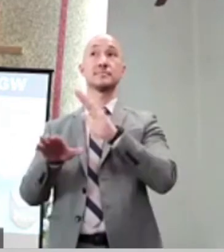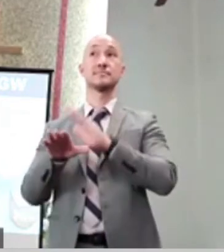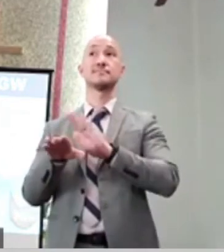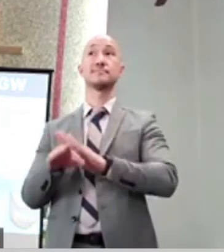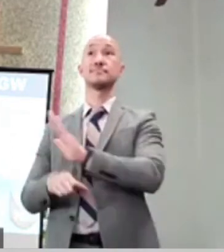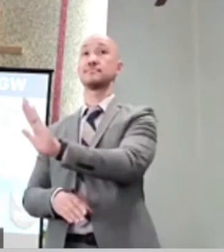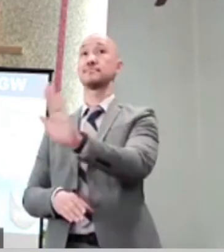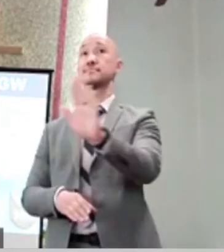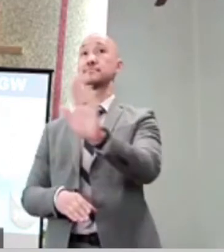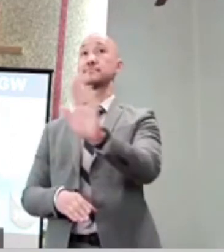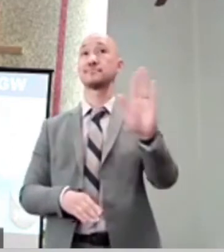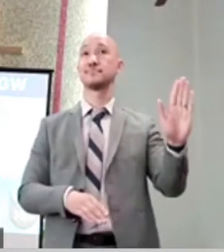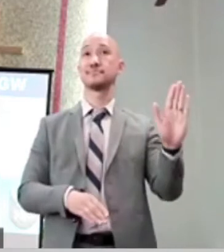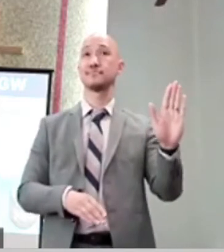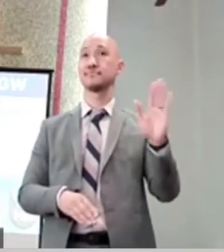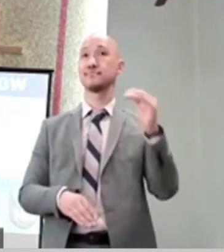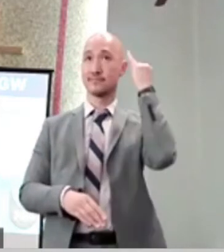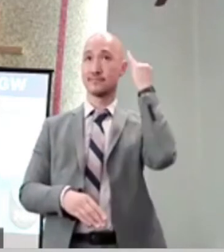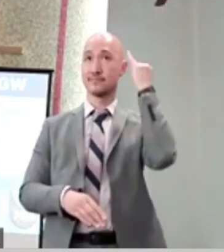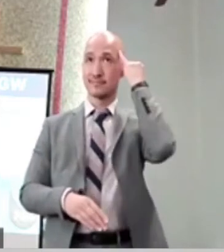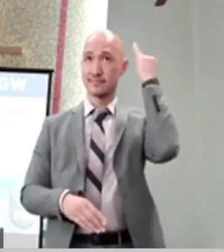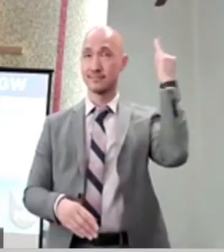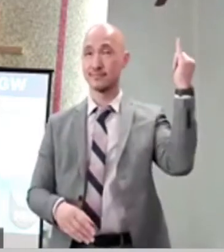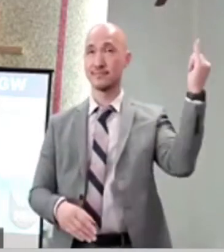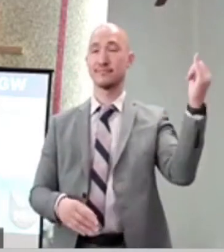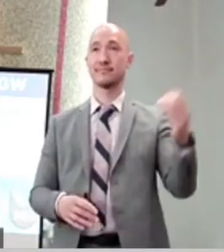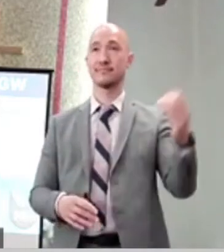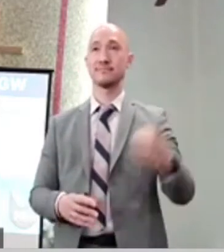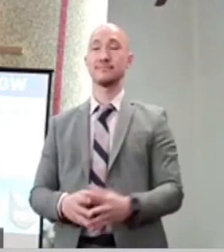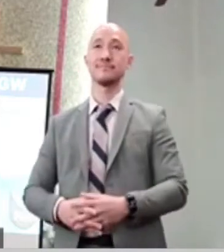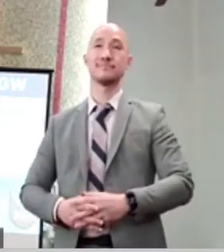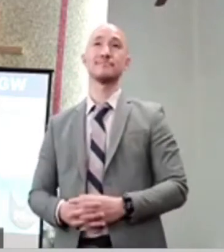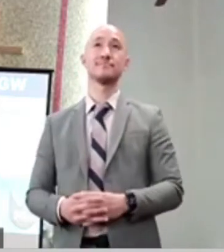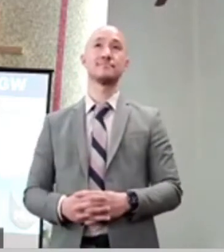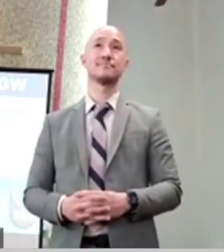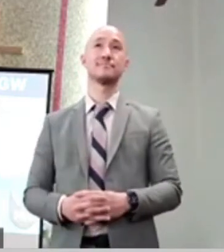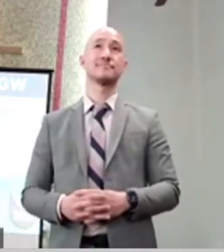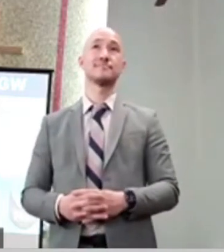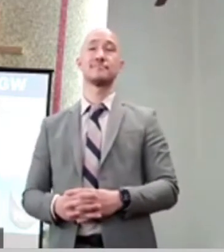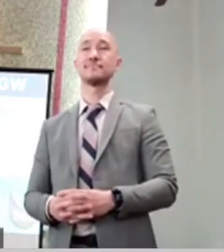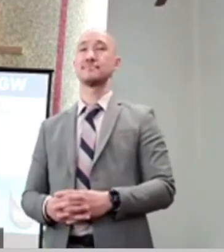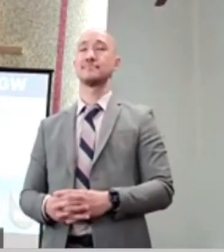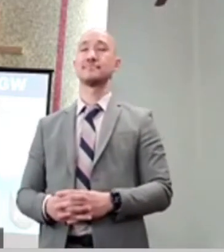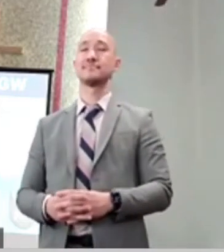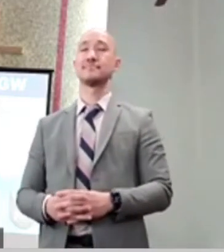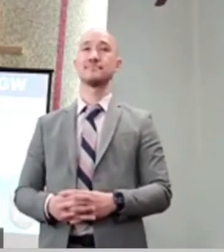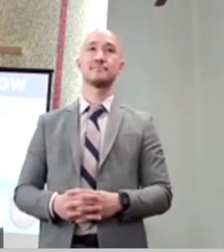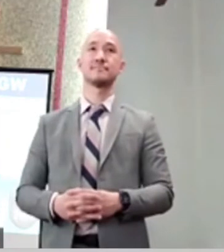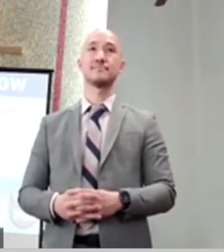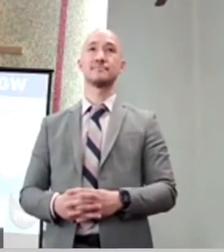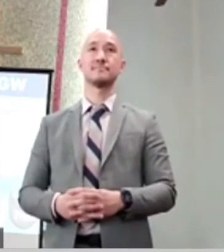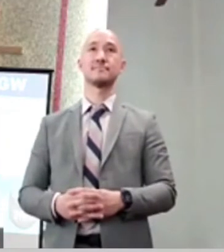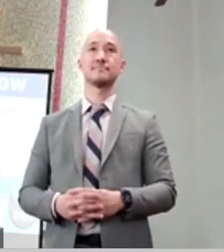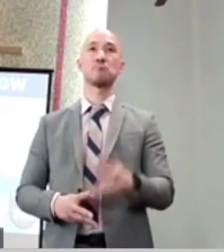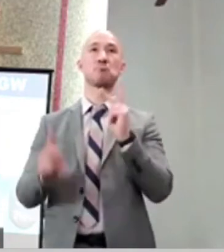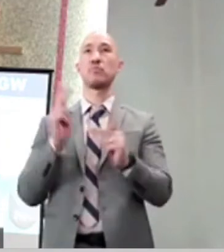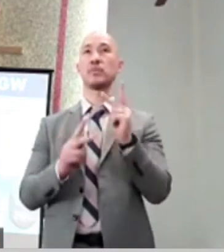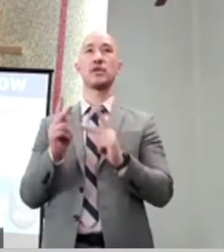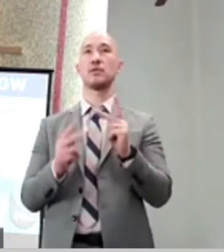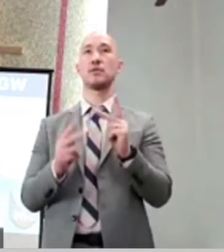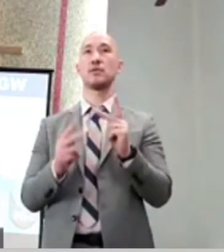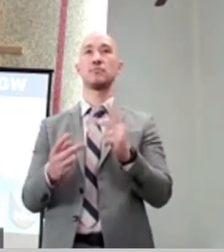capacity to do that, to show the love of God. You know, people are used to the same